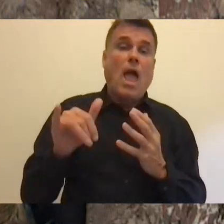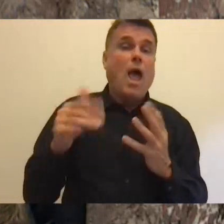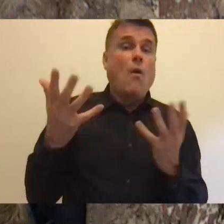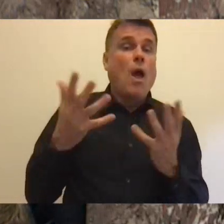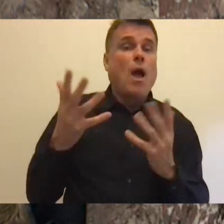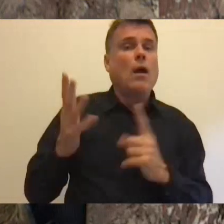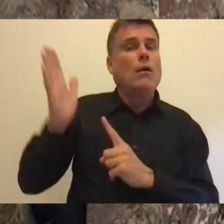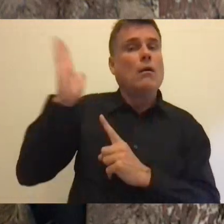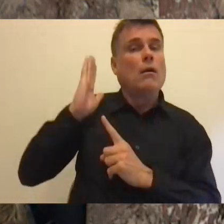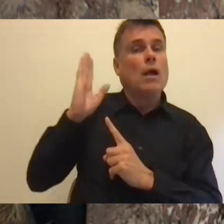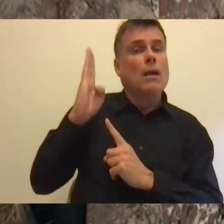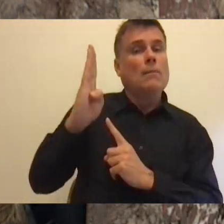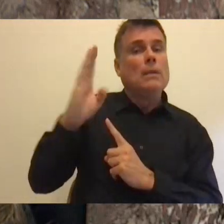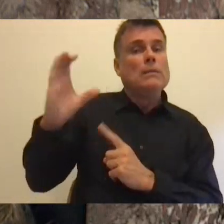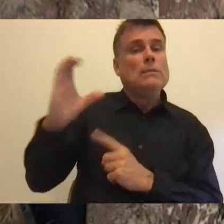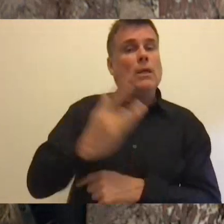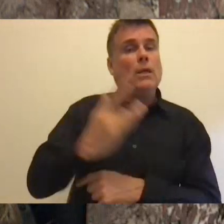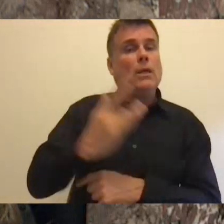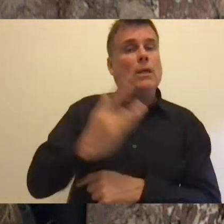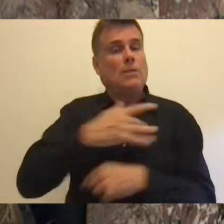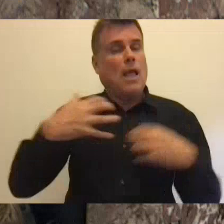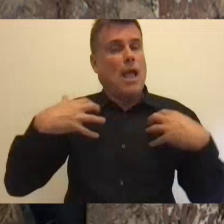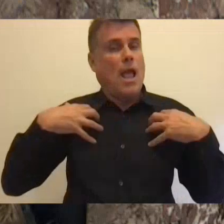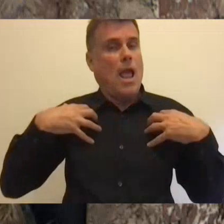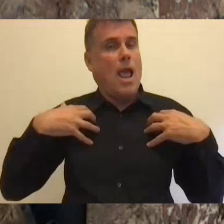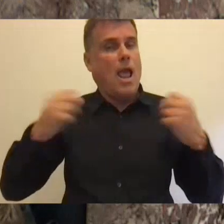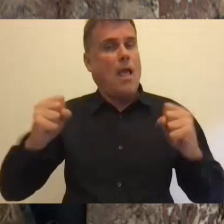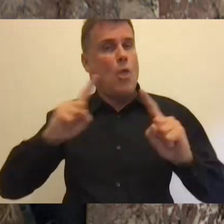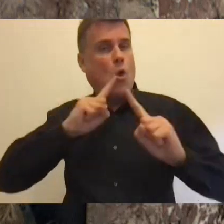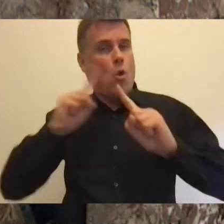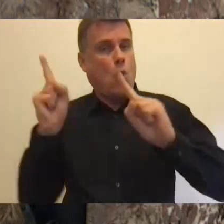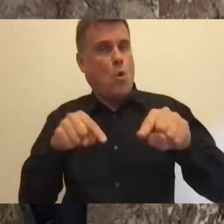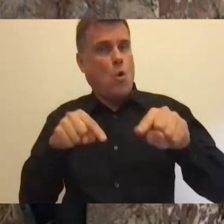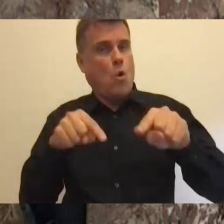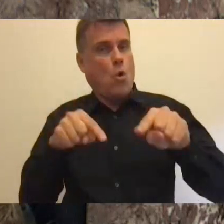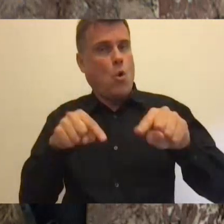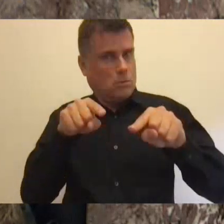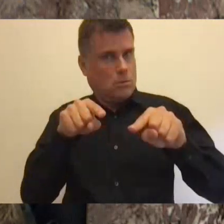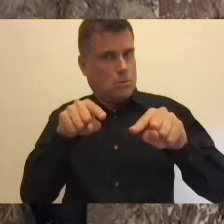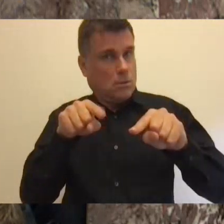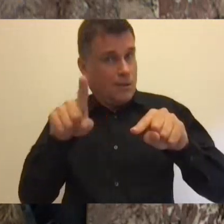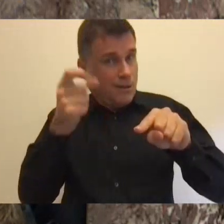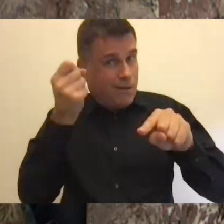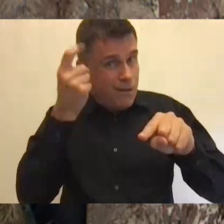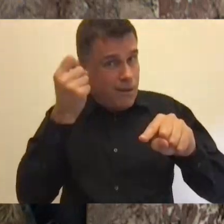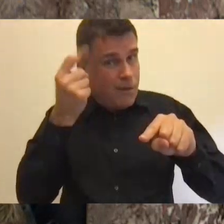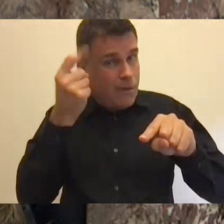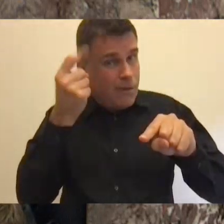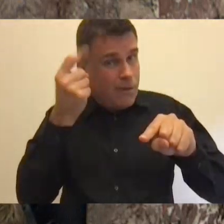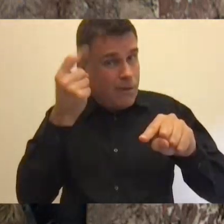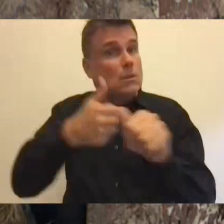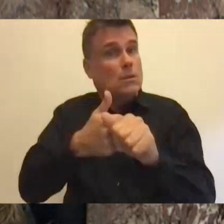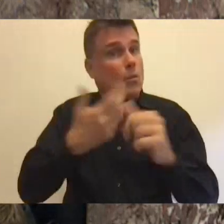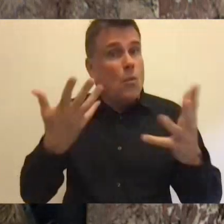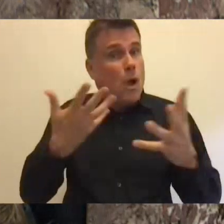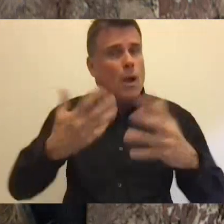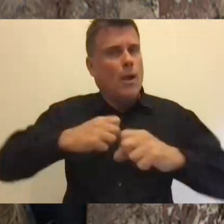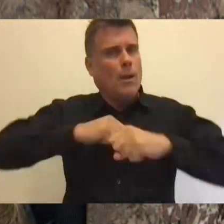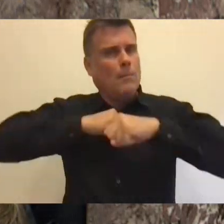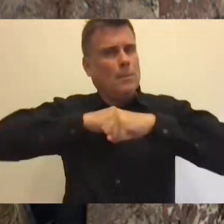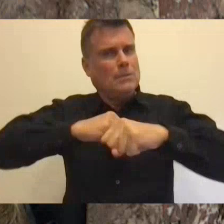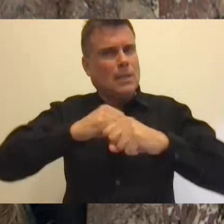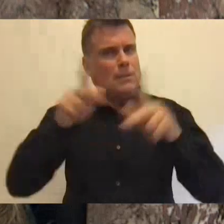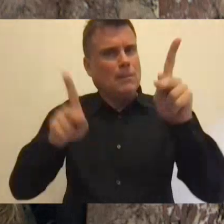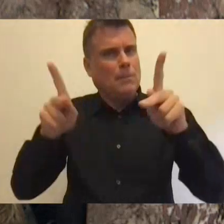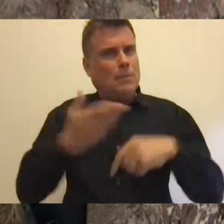was to protect the most vulnerable British Columbians during the COVID-19 pandemic. It is an order by the